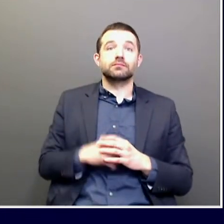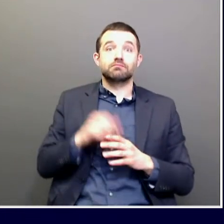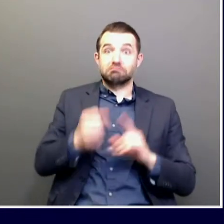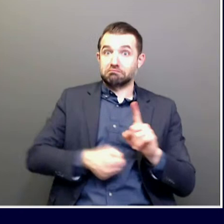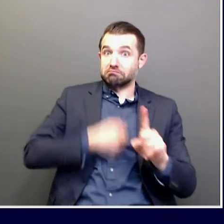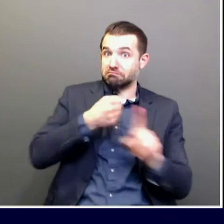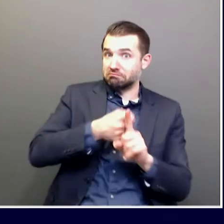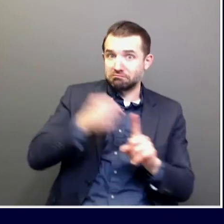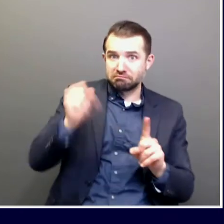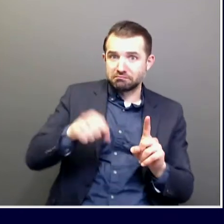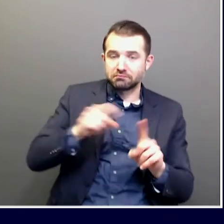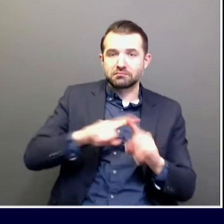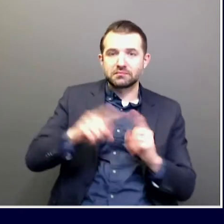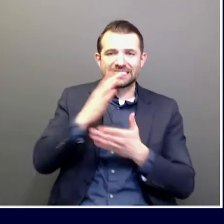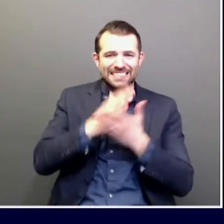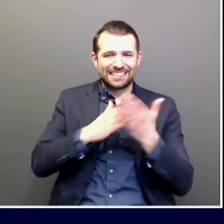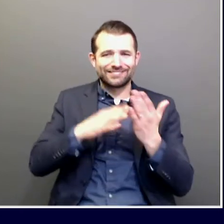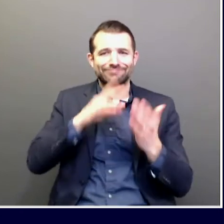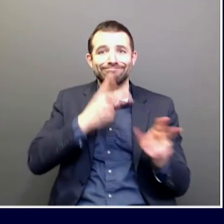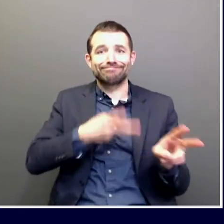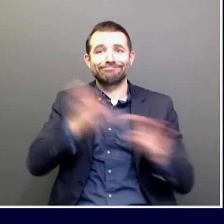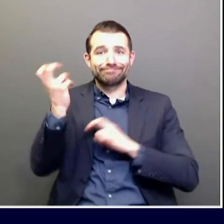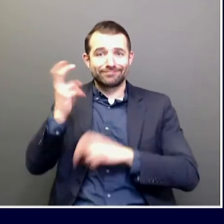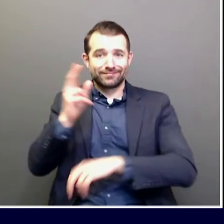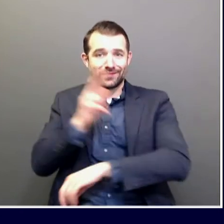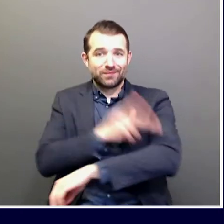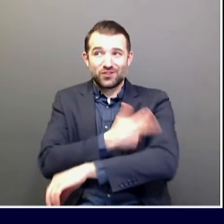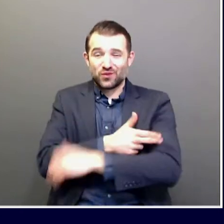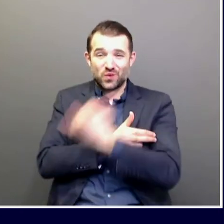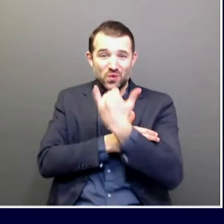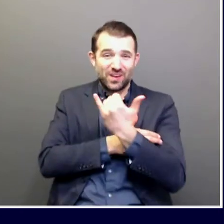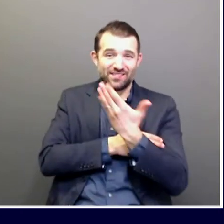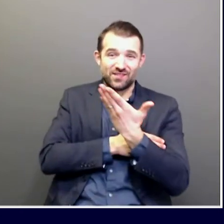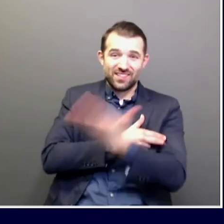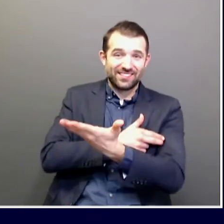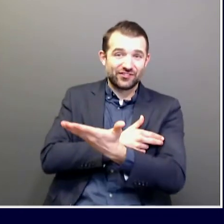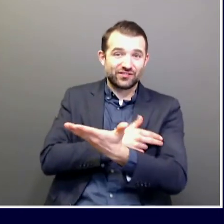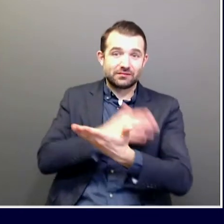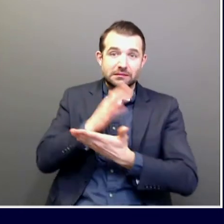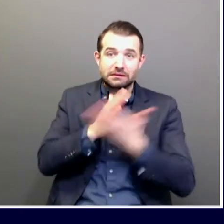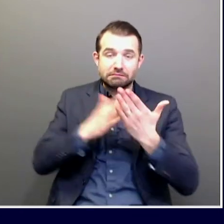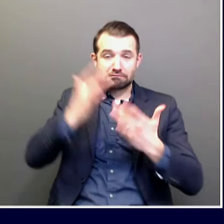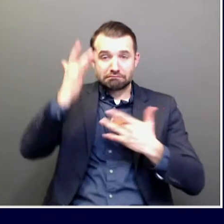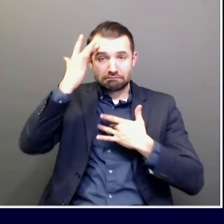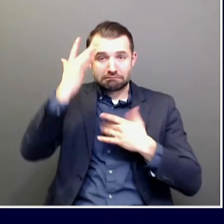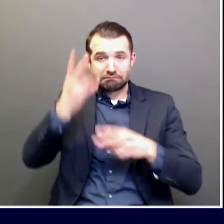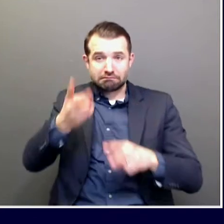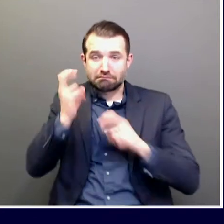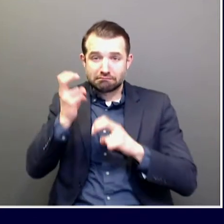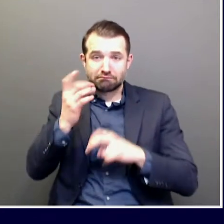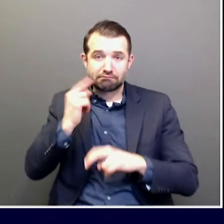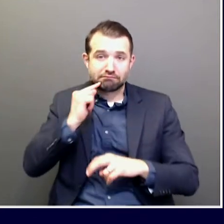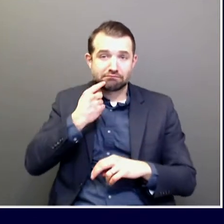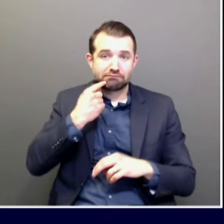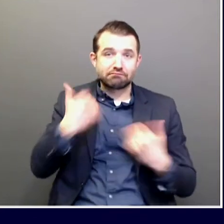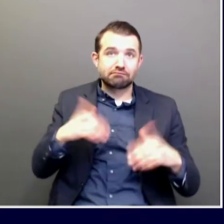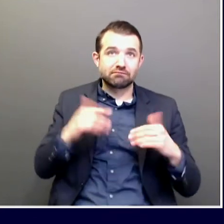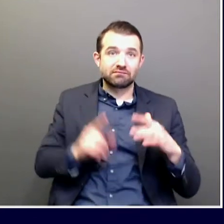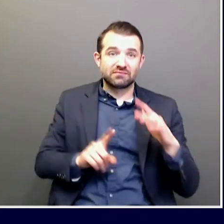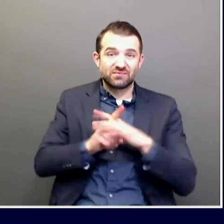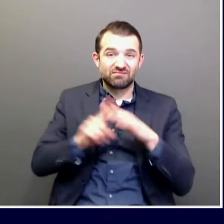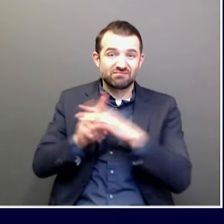various variants that we've contended with. Chris, that's another reason why, again, we've been in conversation